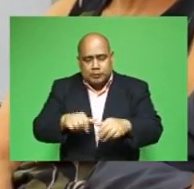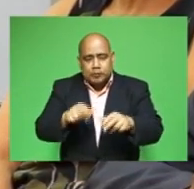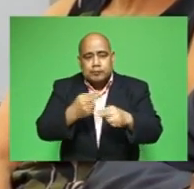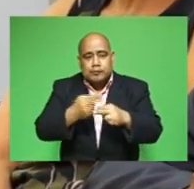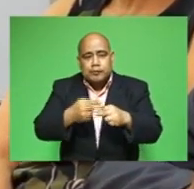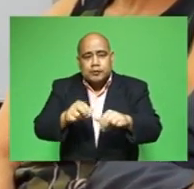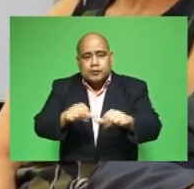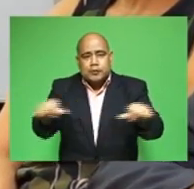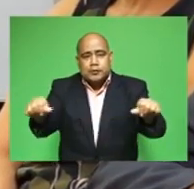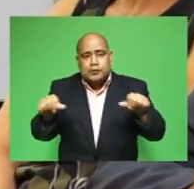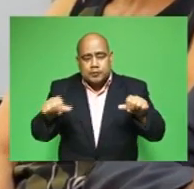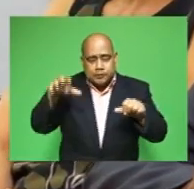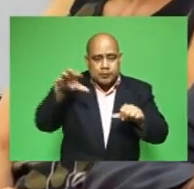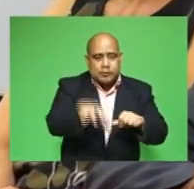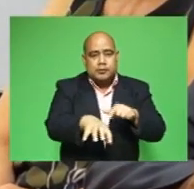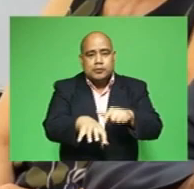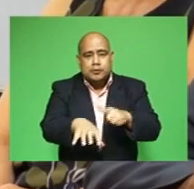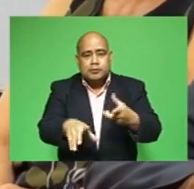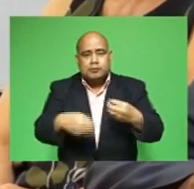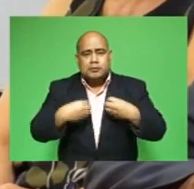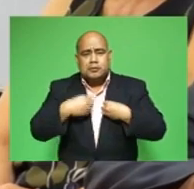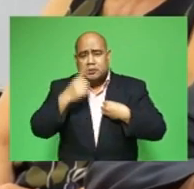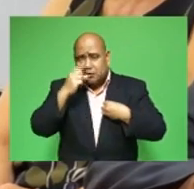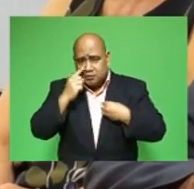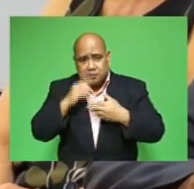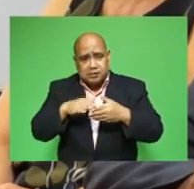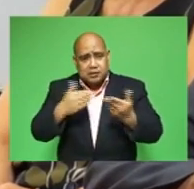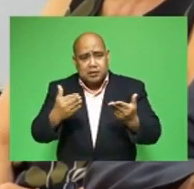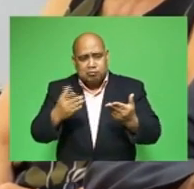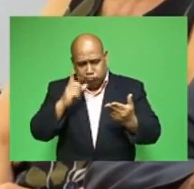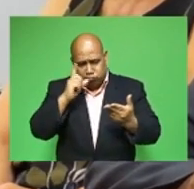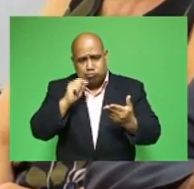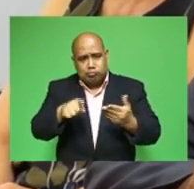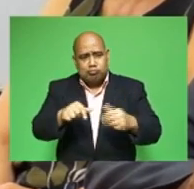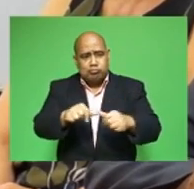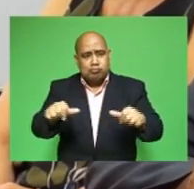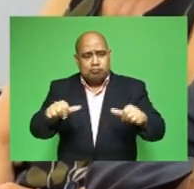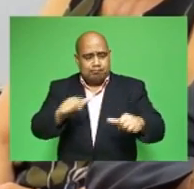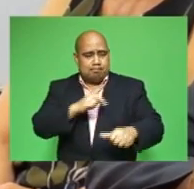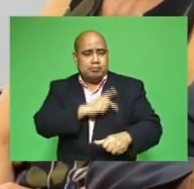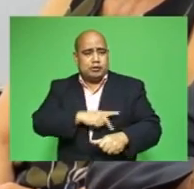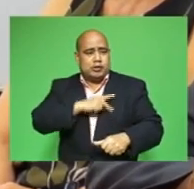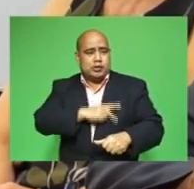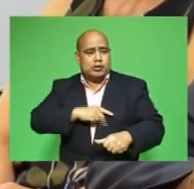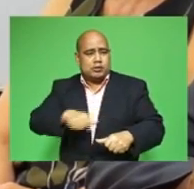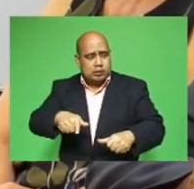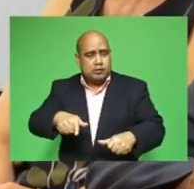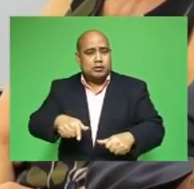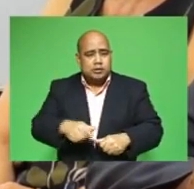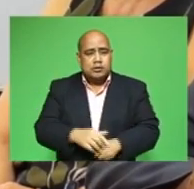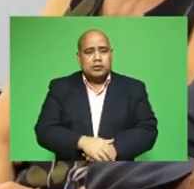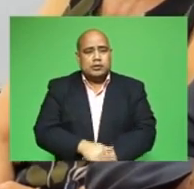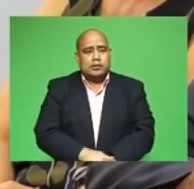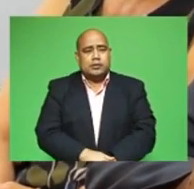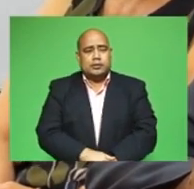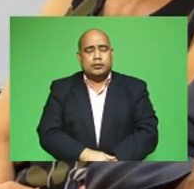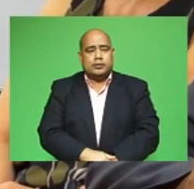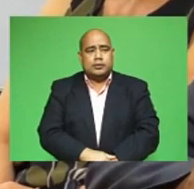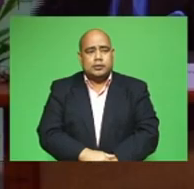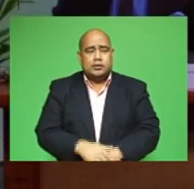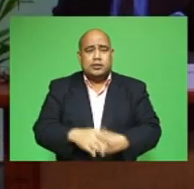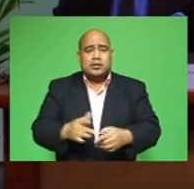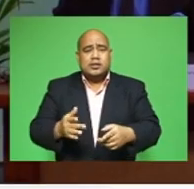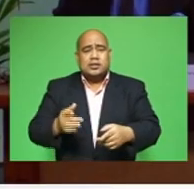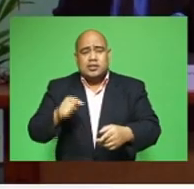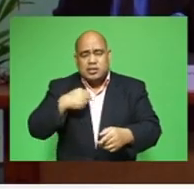They're now seeing agriculture as a profession, as a business, and for that we need some financial